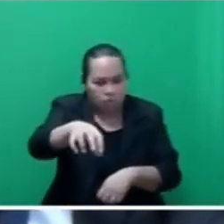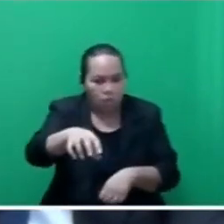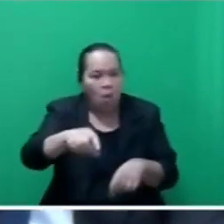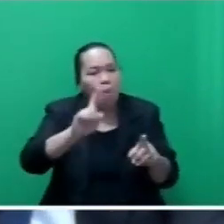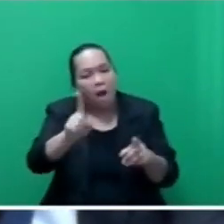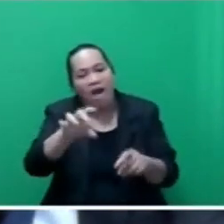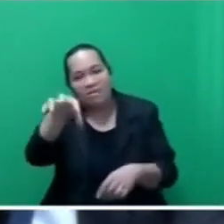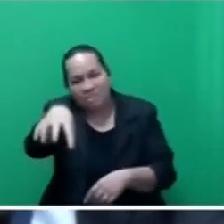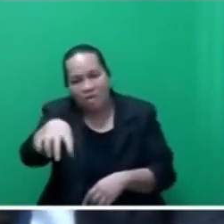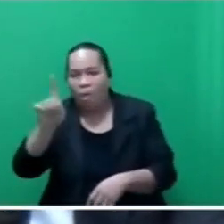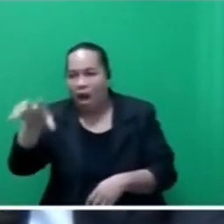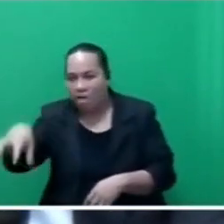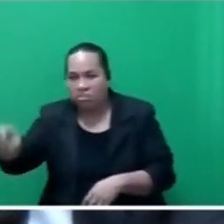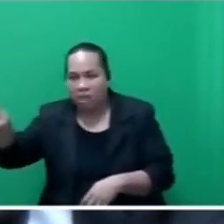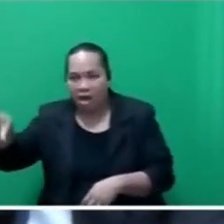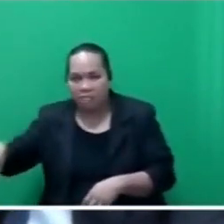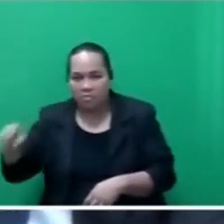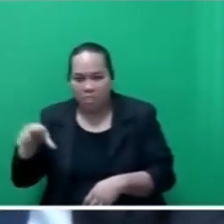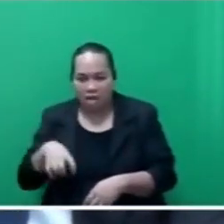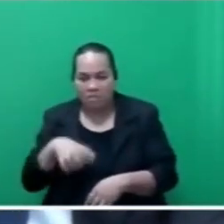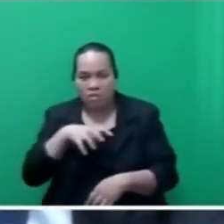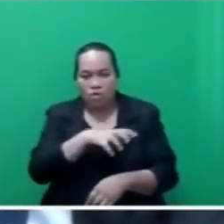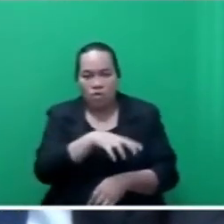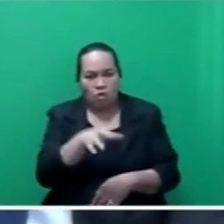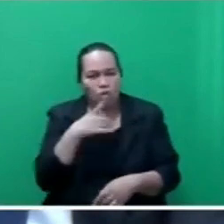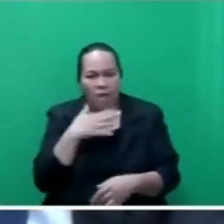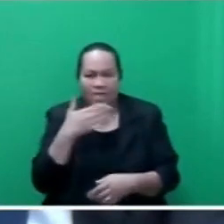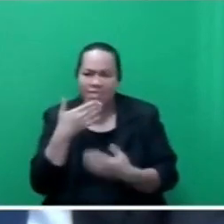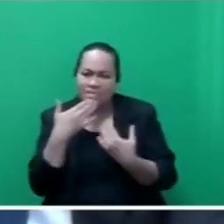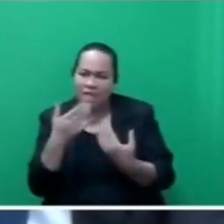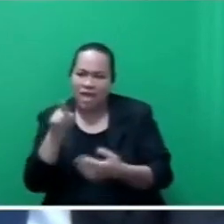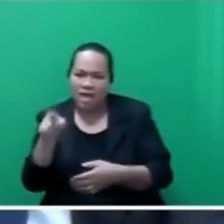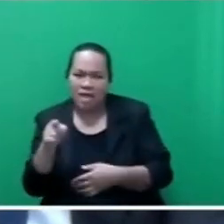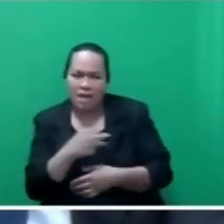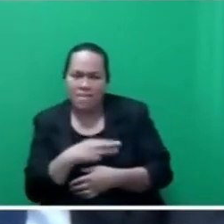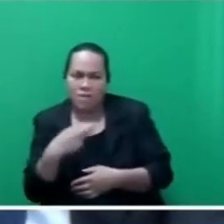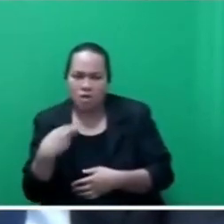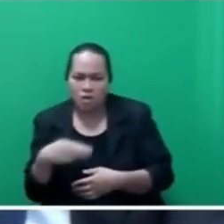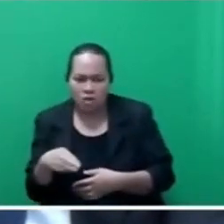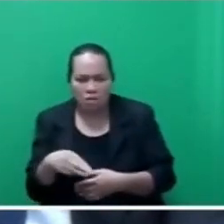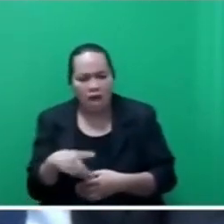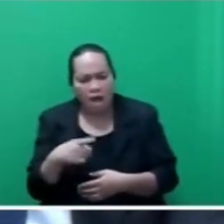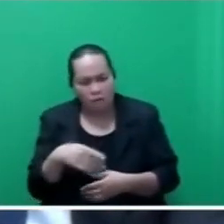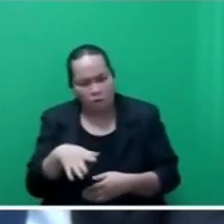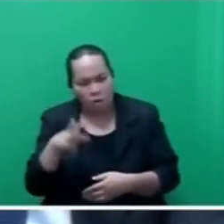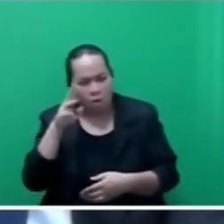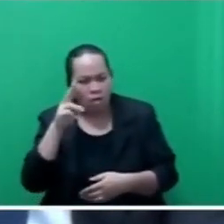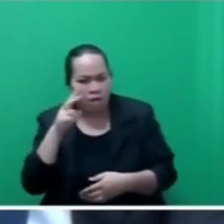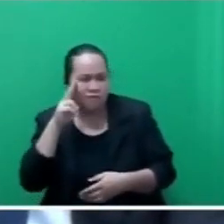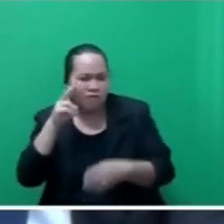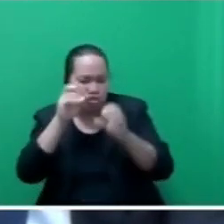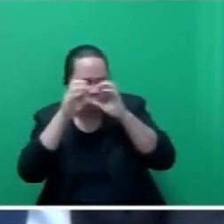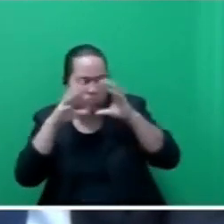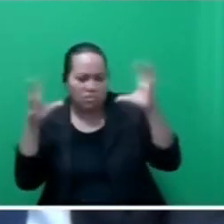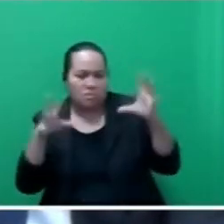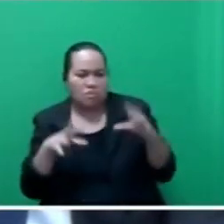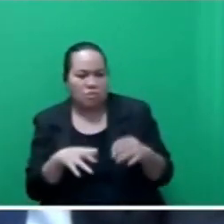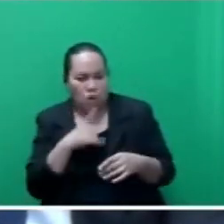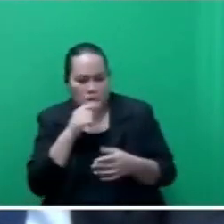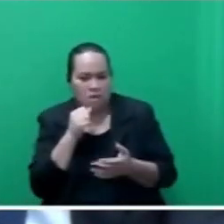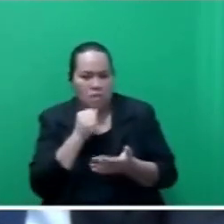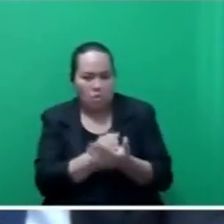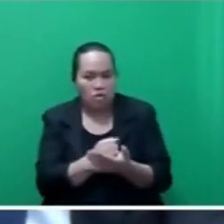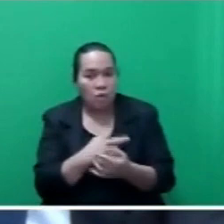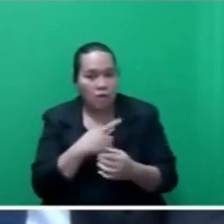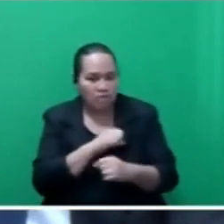Economy for his foresight in supporting this incentive. And this will again continue to strengthen our resolve to